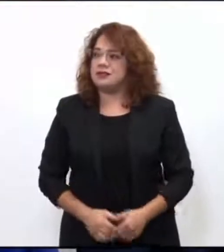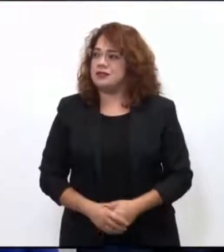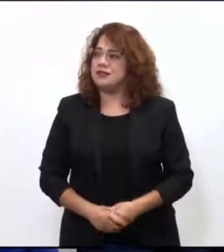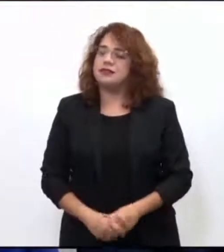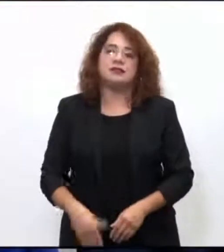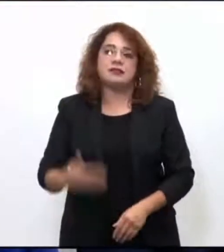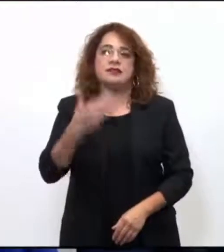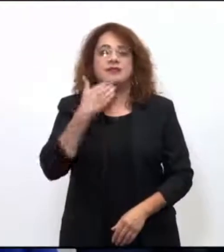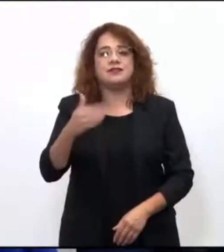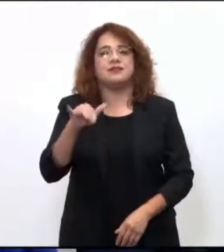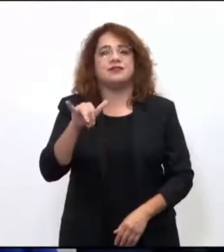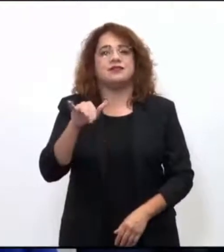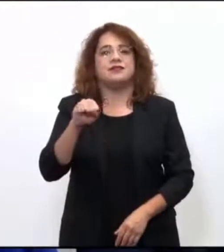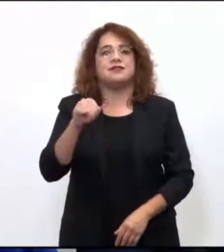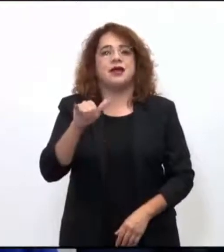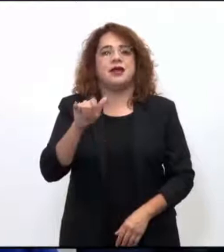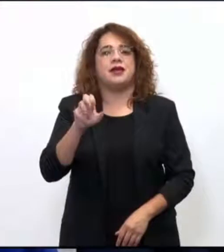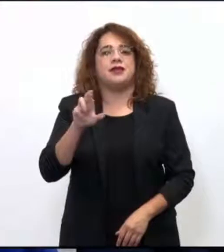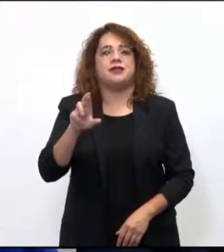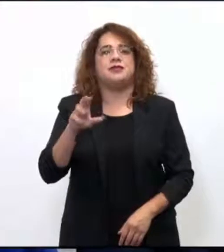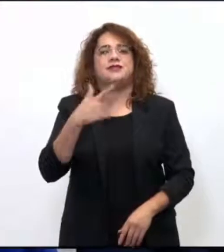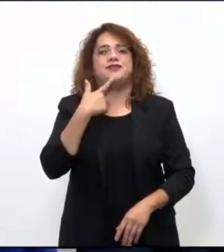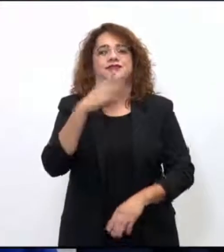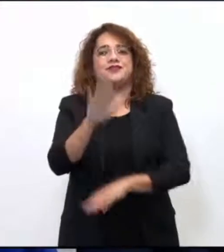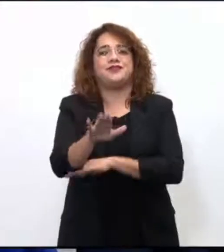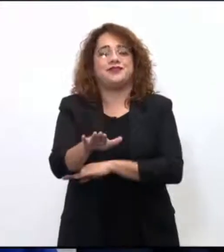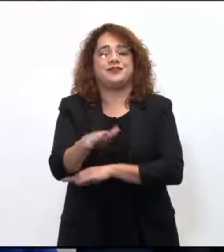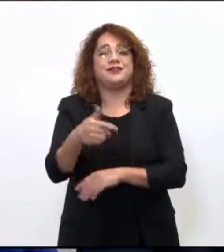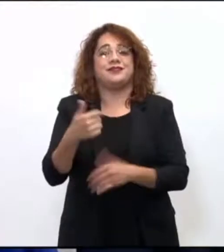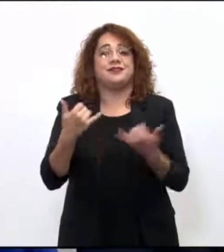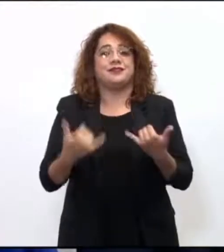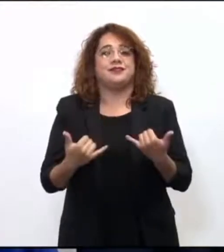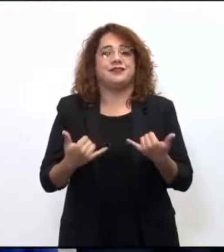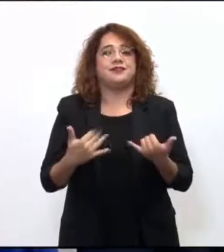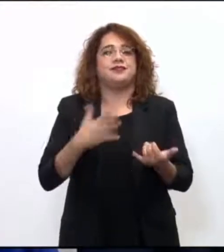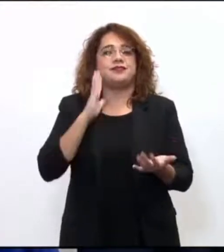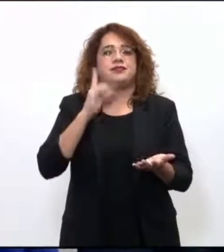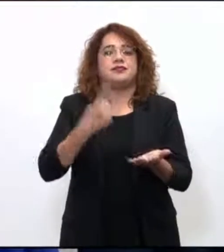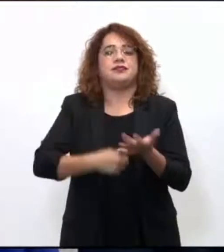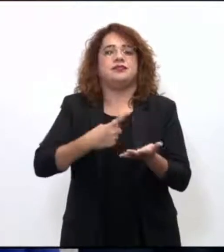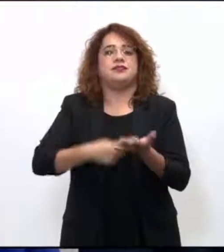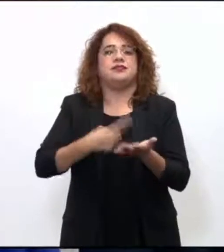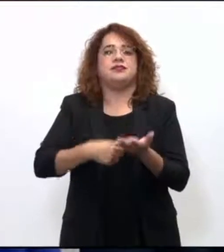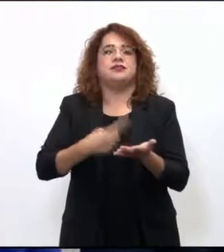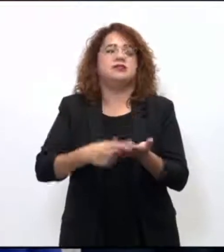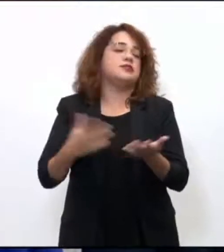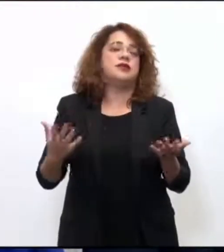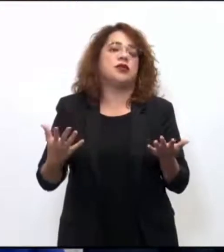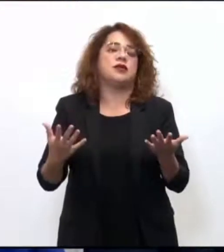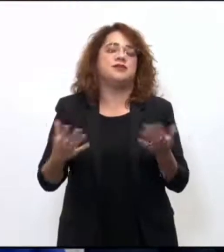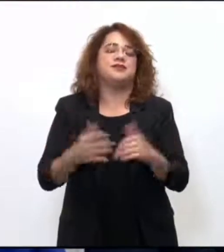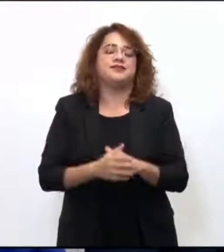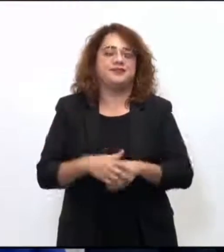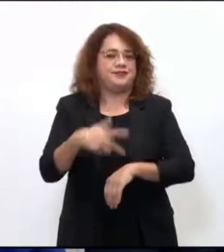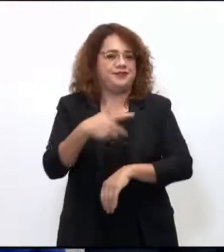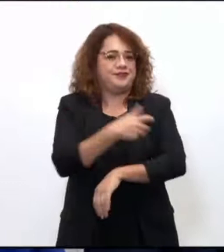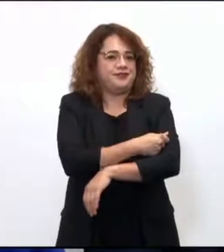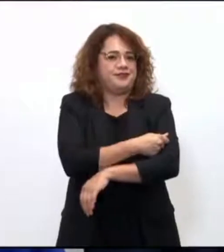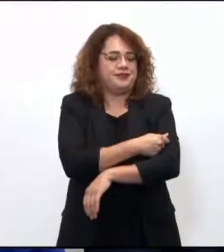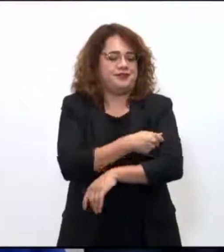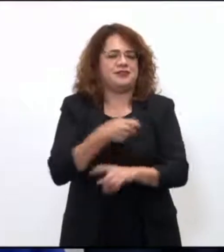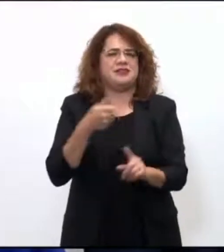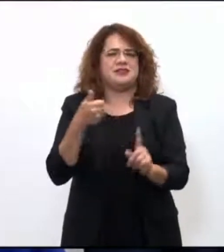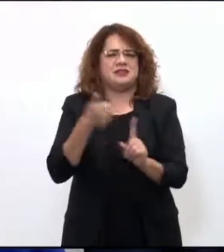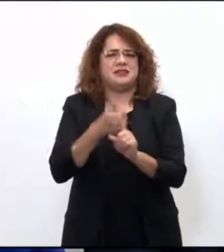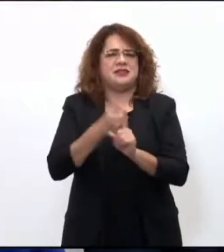Thank you, Mayor. Good afternoon. Today I'm going to discuss the importance of getting vaccinated, as well as provide highlights of